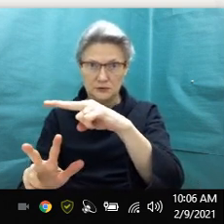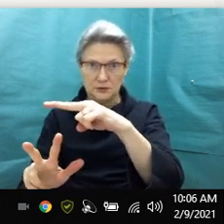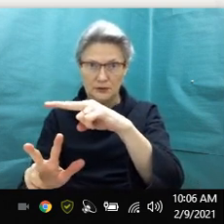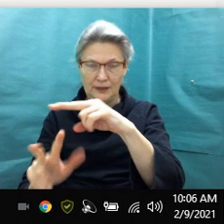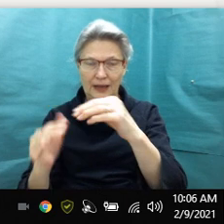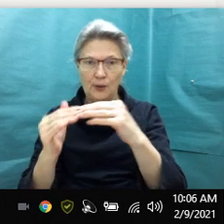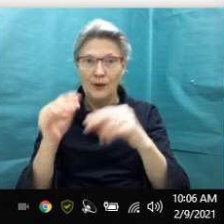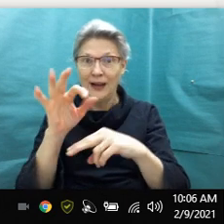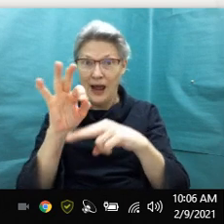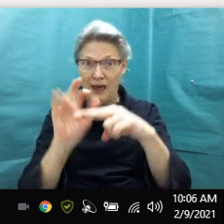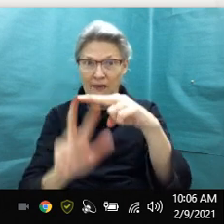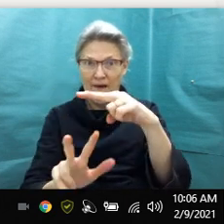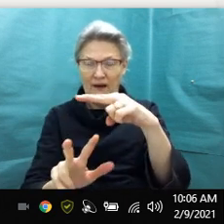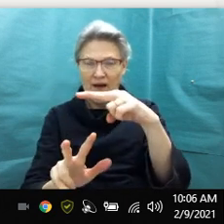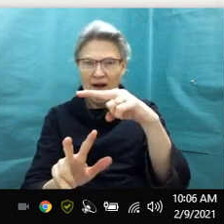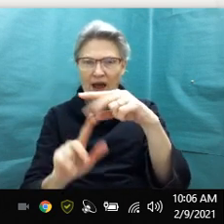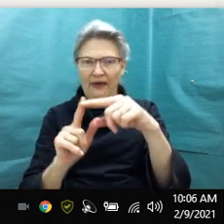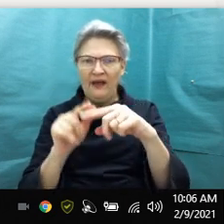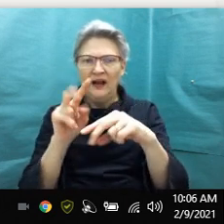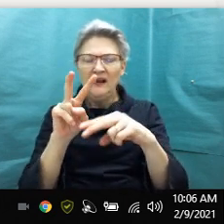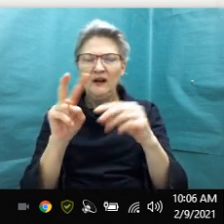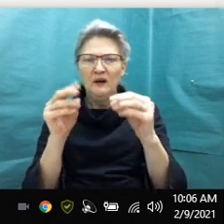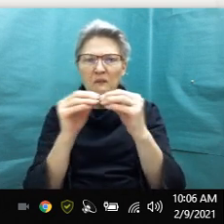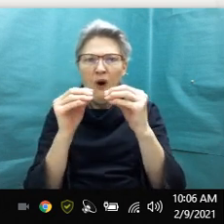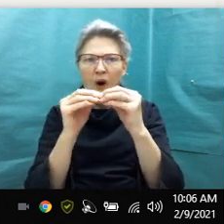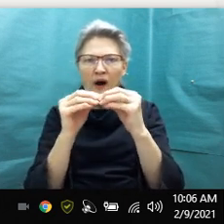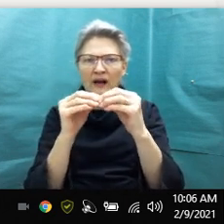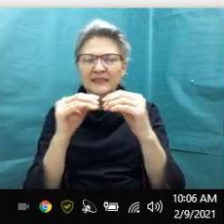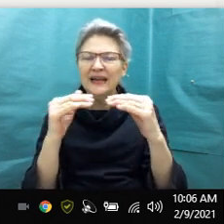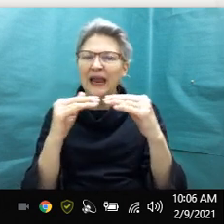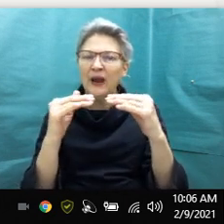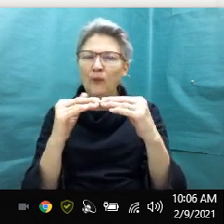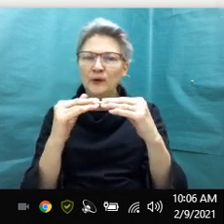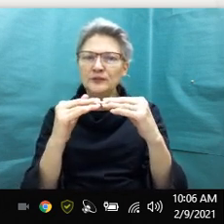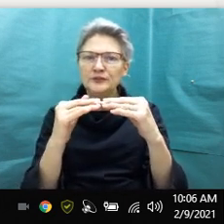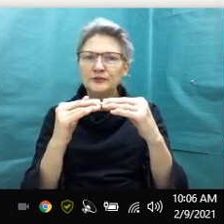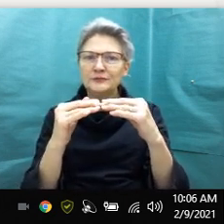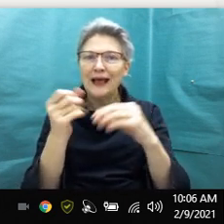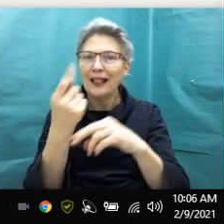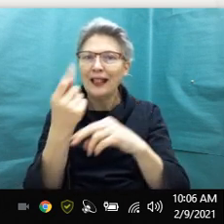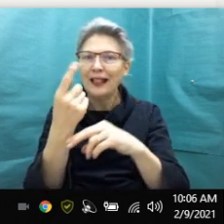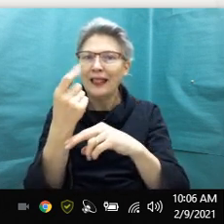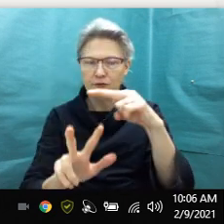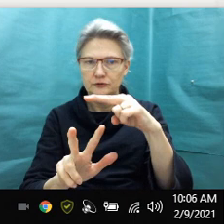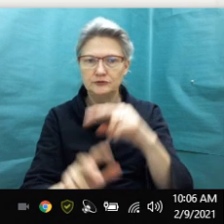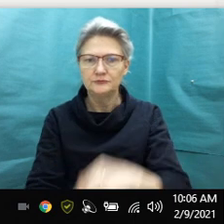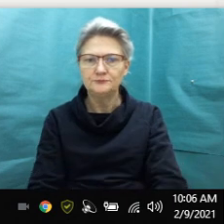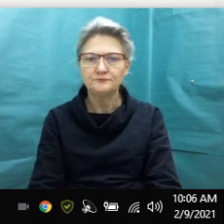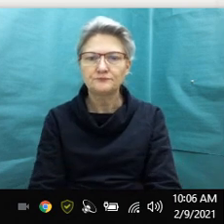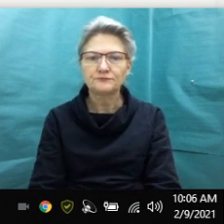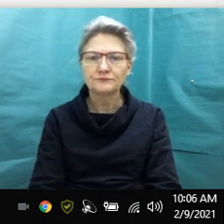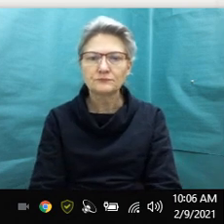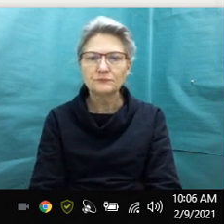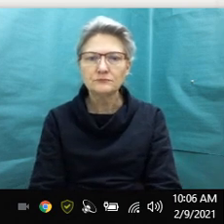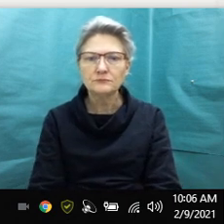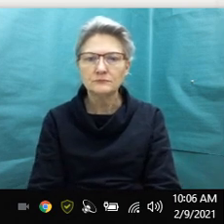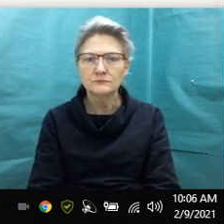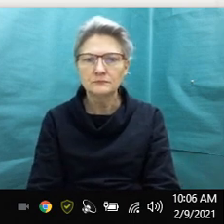gives me 9/3, and then those 2 more. So that turns it into 11/3.